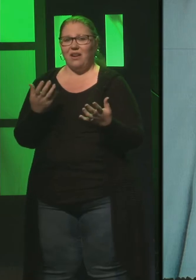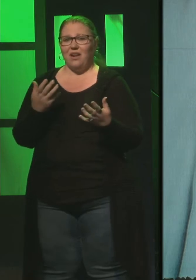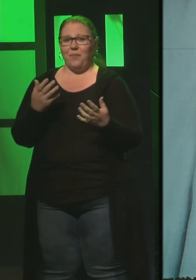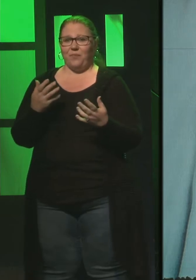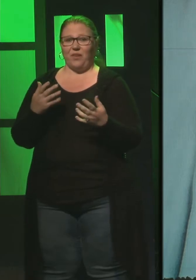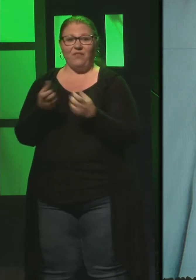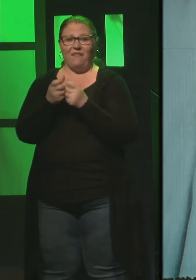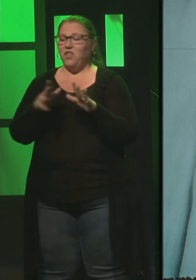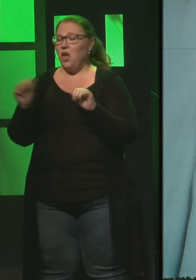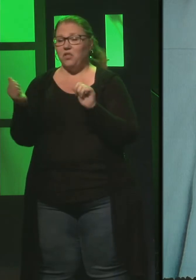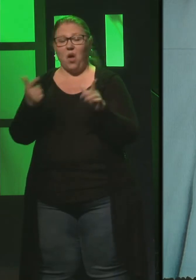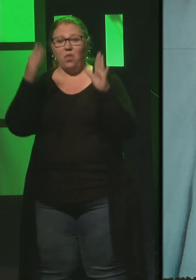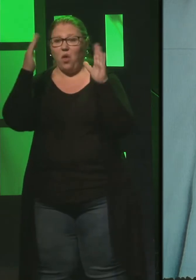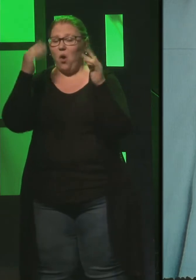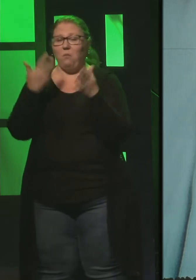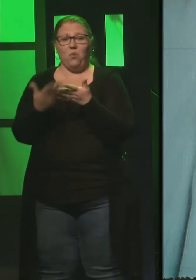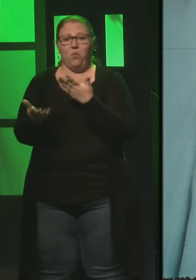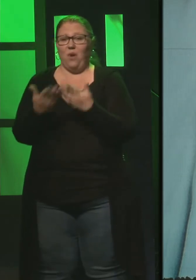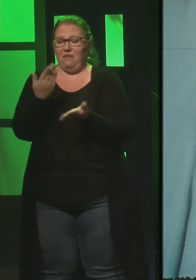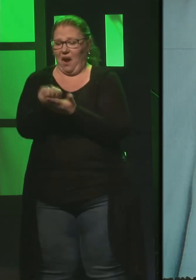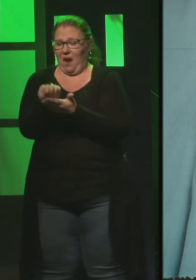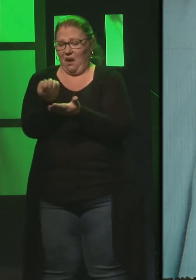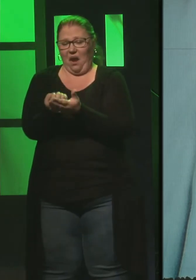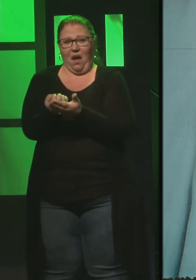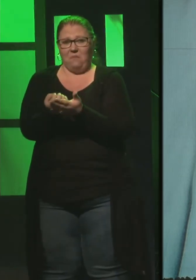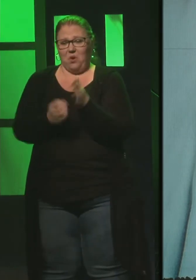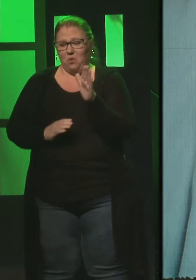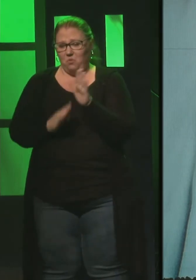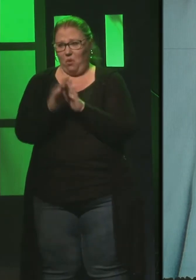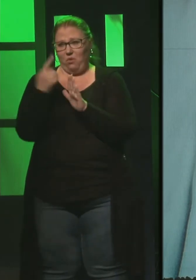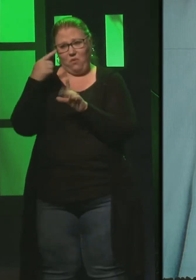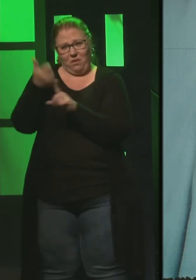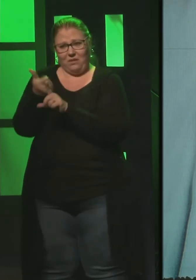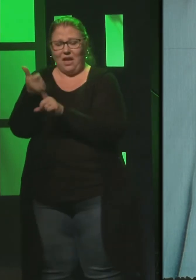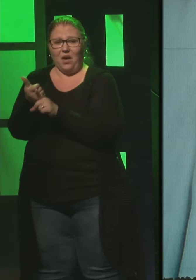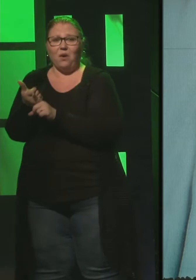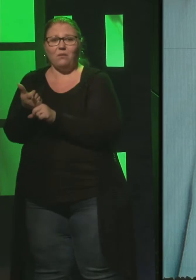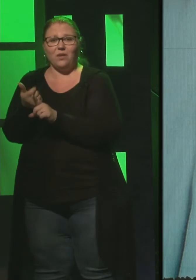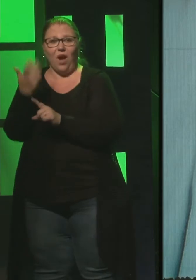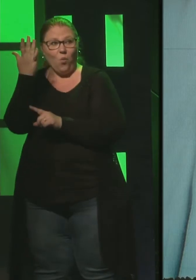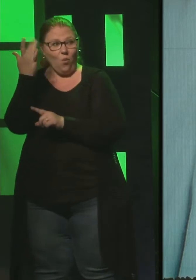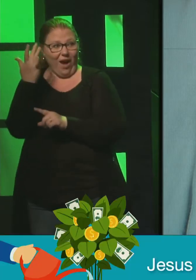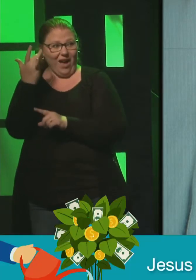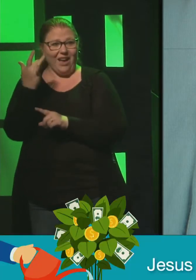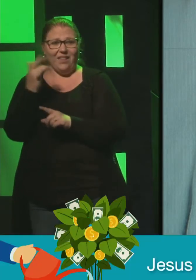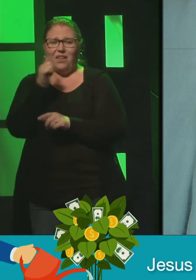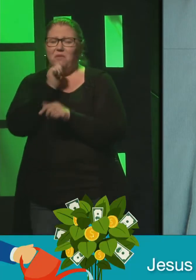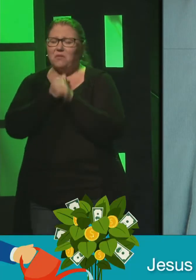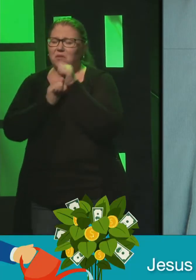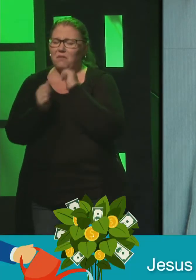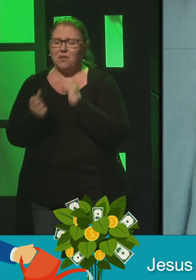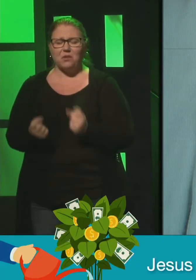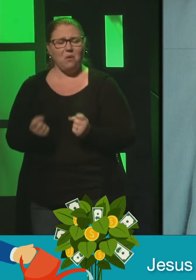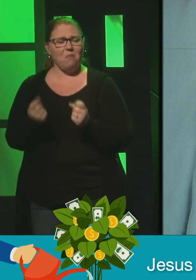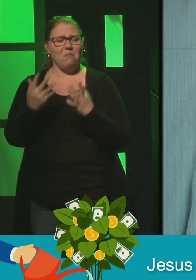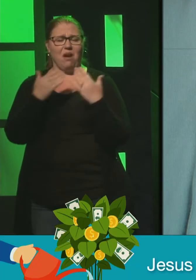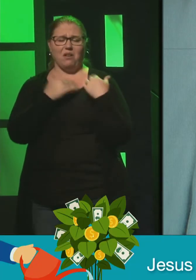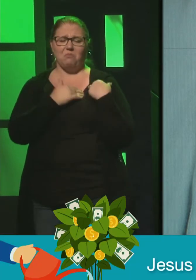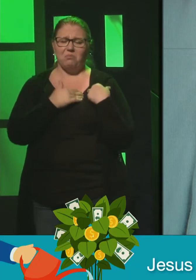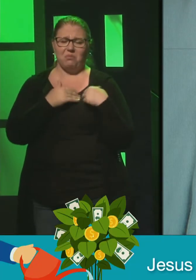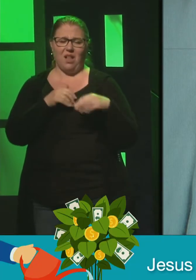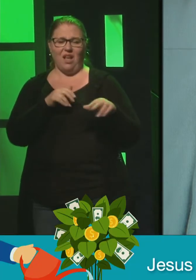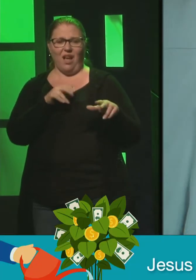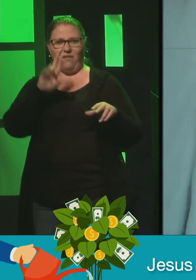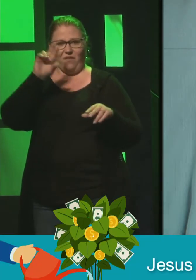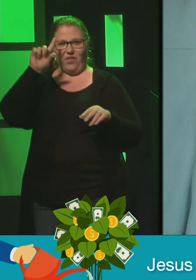really lost hope in any kind of economic growth for themselves because they have just suffered under the weight of greed and